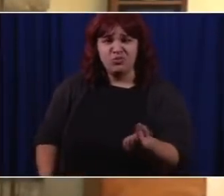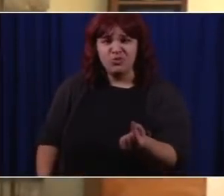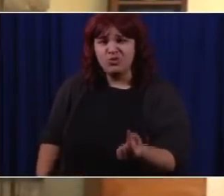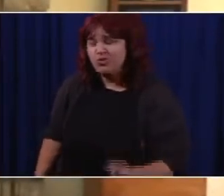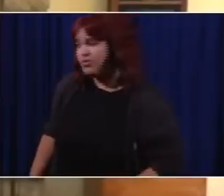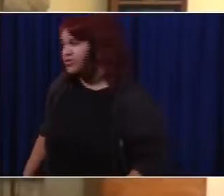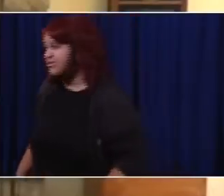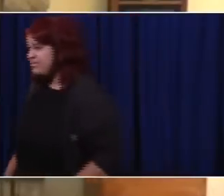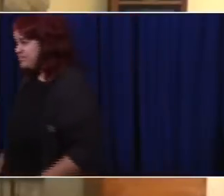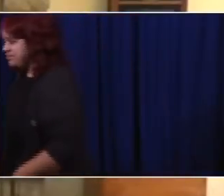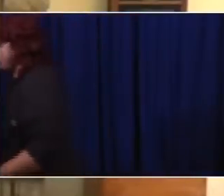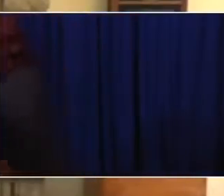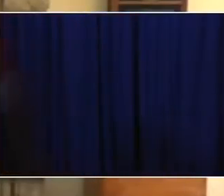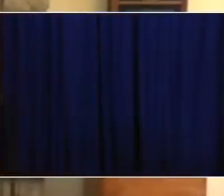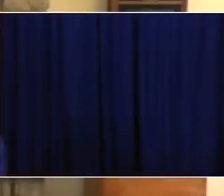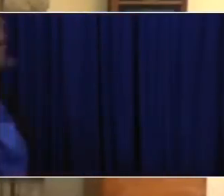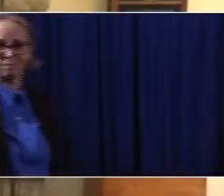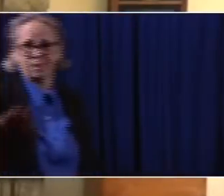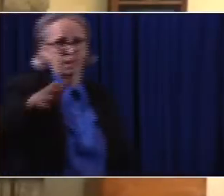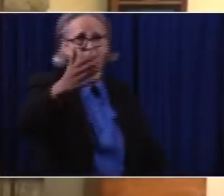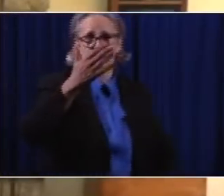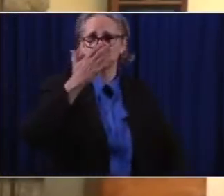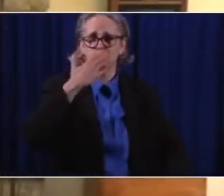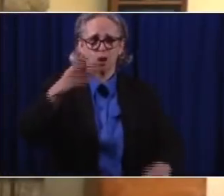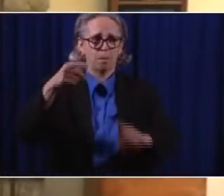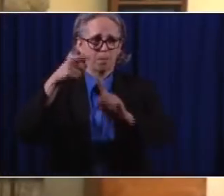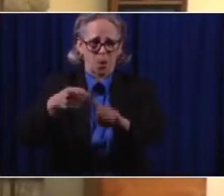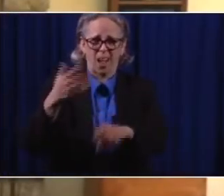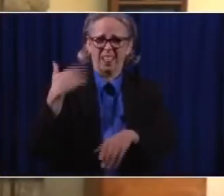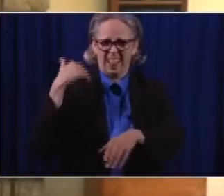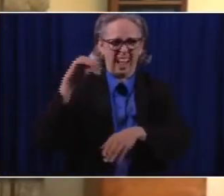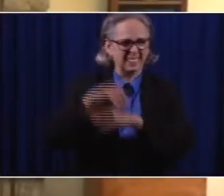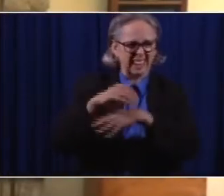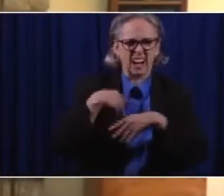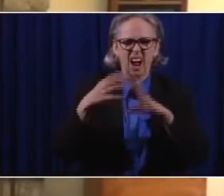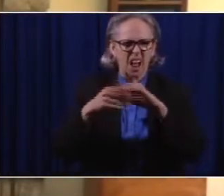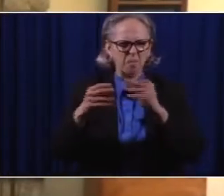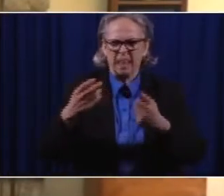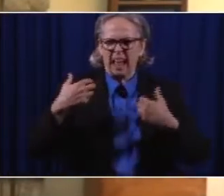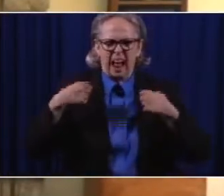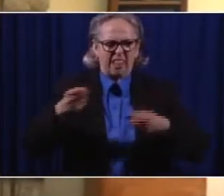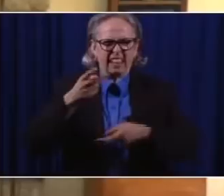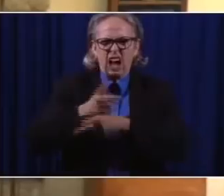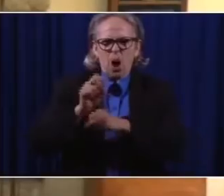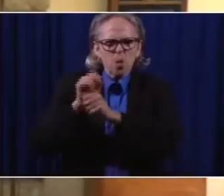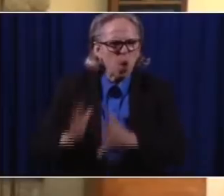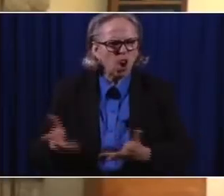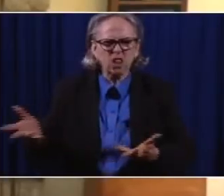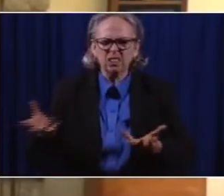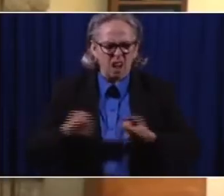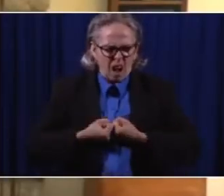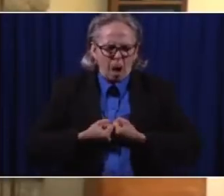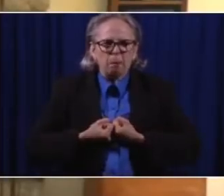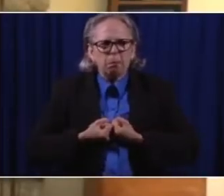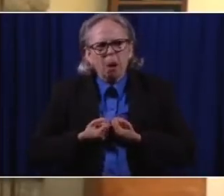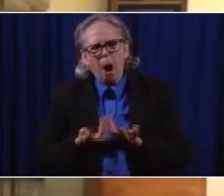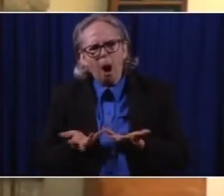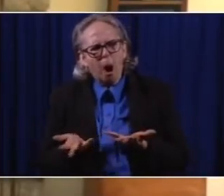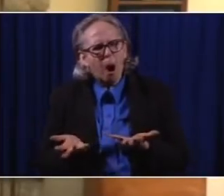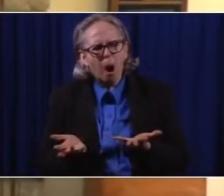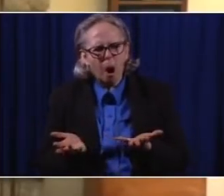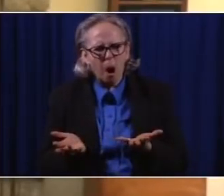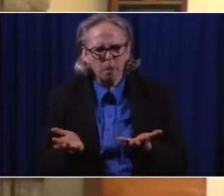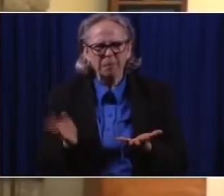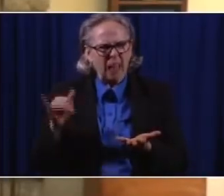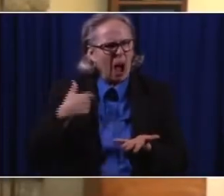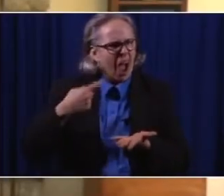the exhaustion of the healthcare workers and the fact that this is now hitting throughout the Midwest, throughout the northern part of the country,